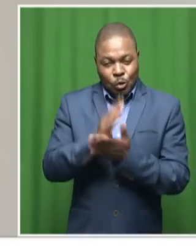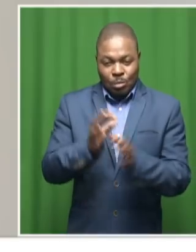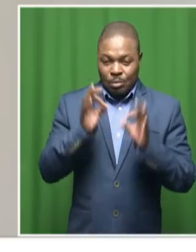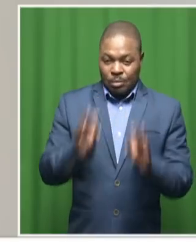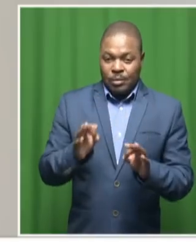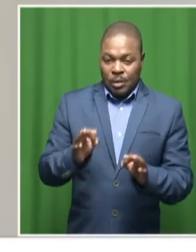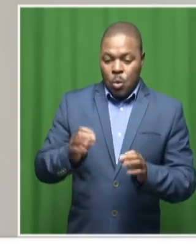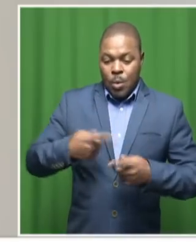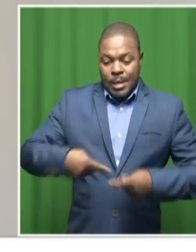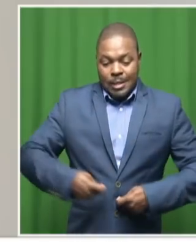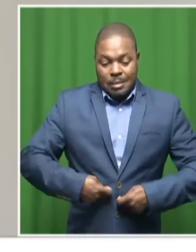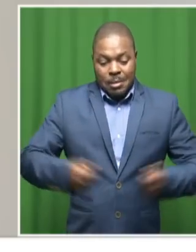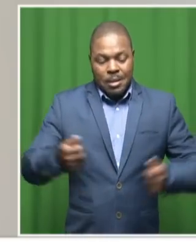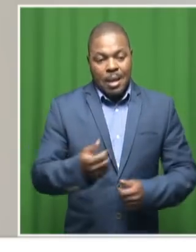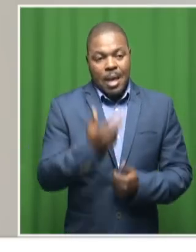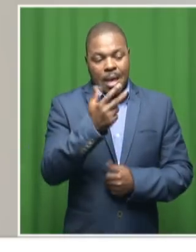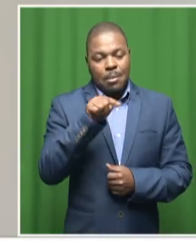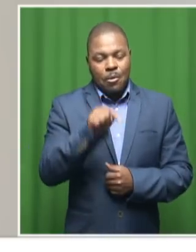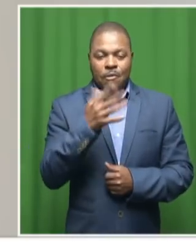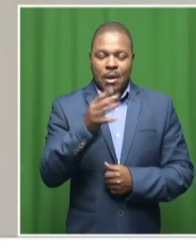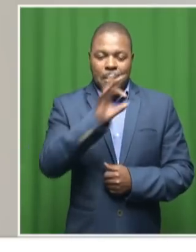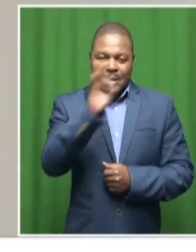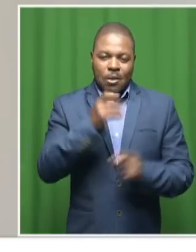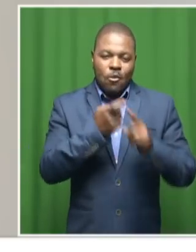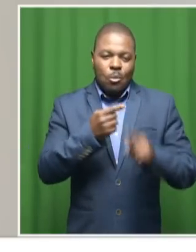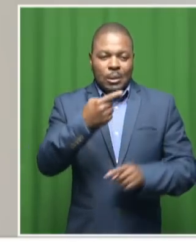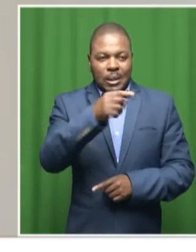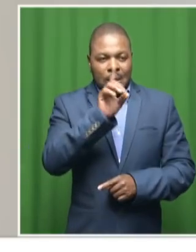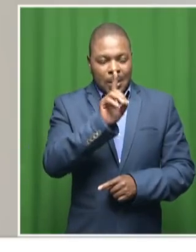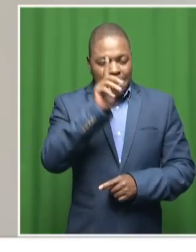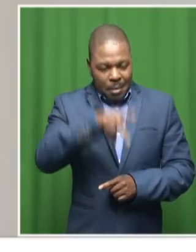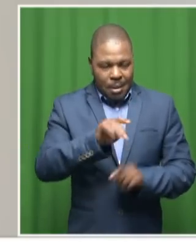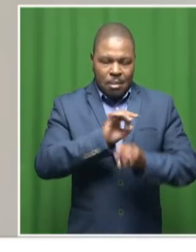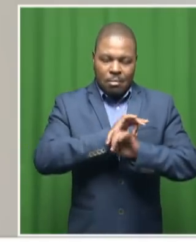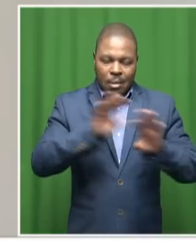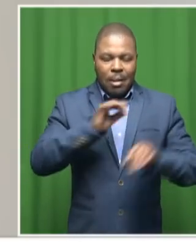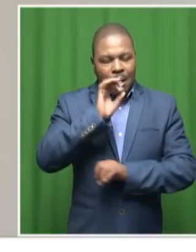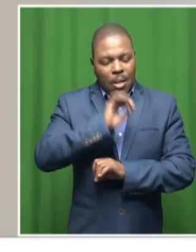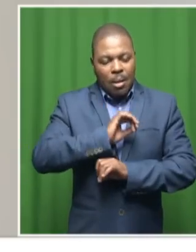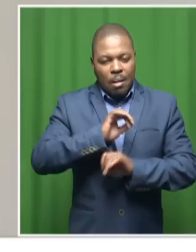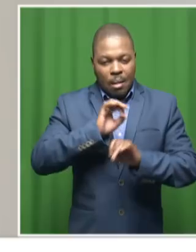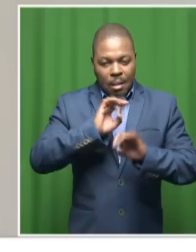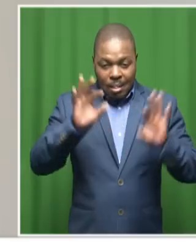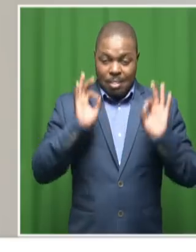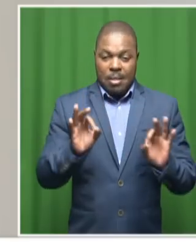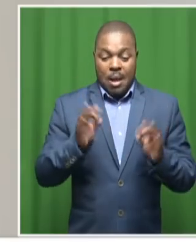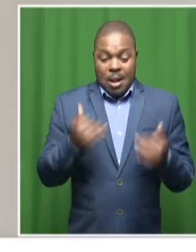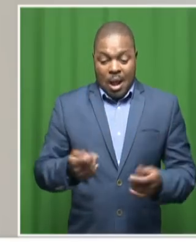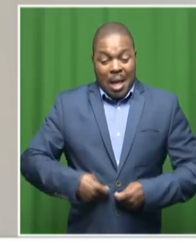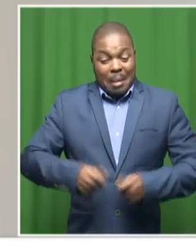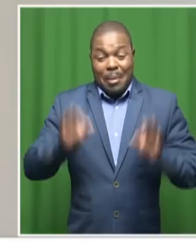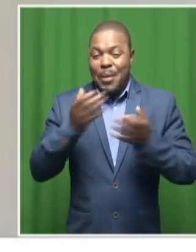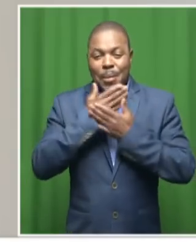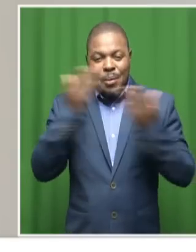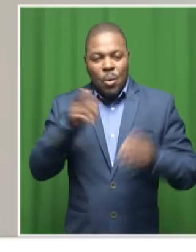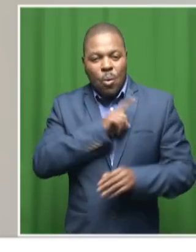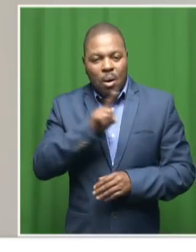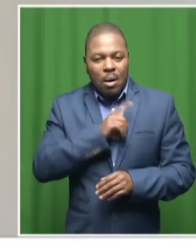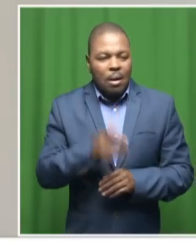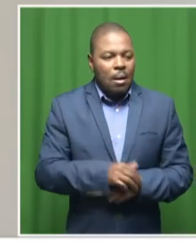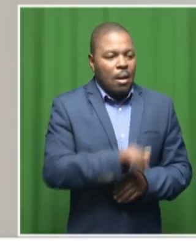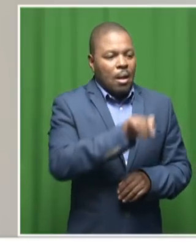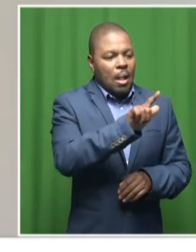we spend that 8.5% of GDP wisely. At the moment, we do not spend it wisely. We duplicate